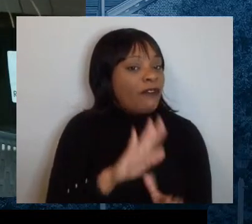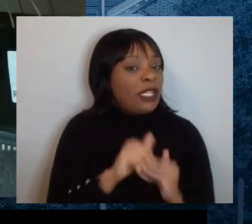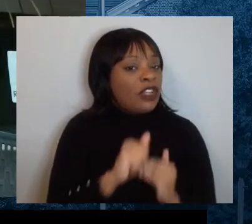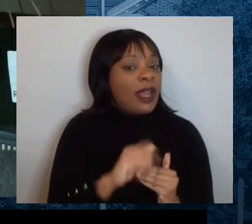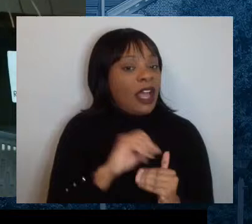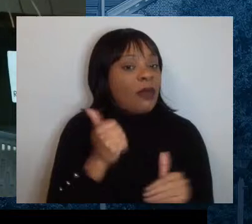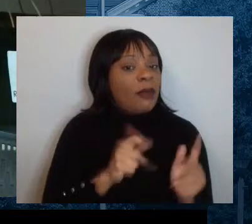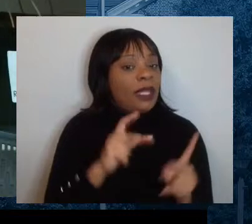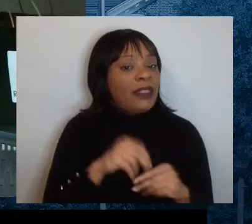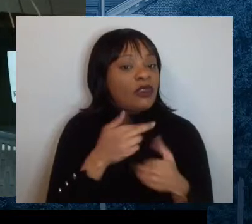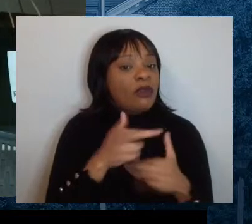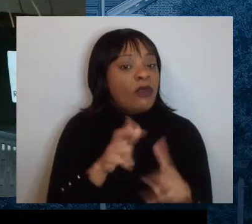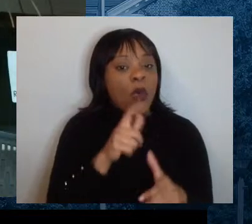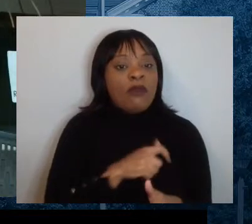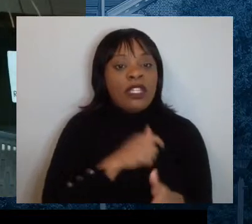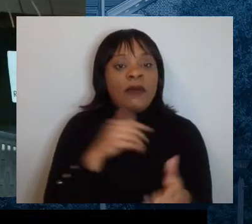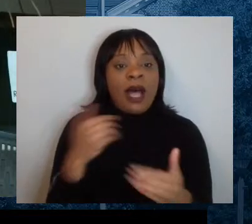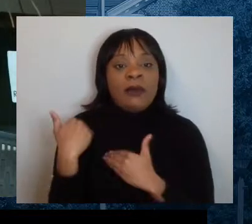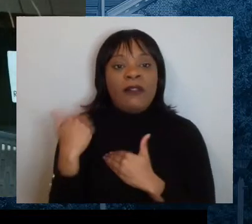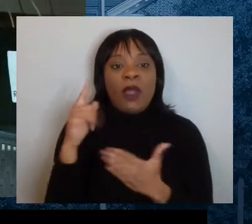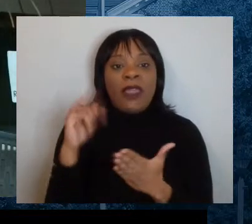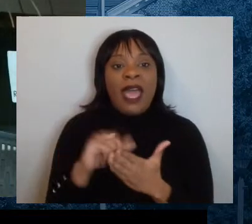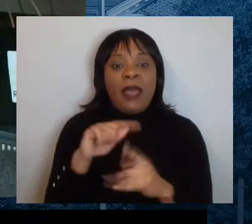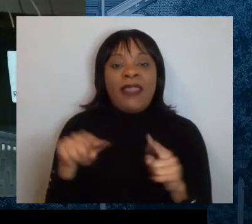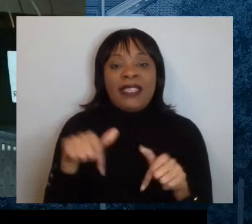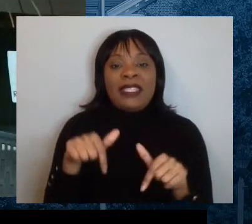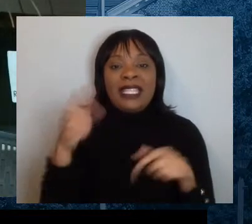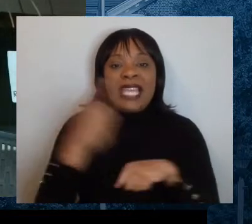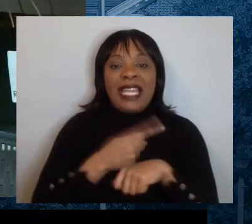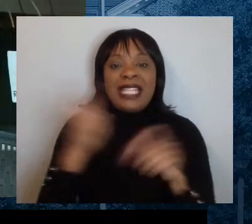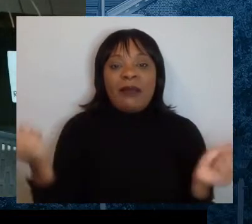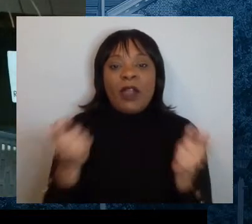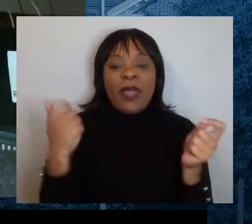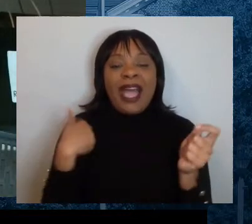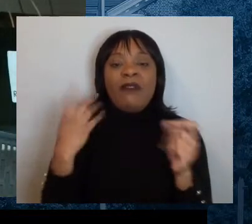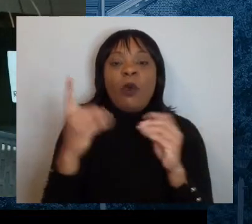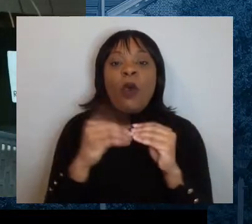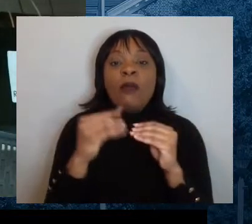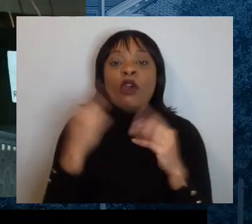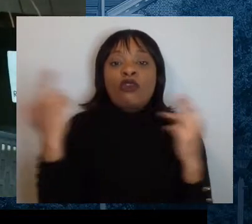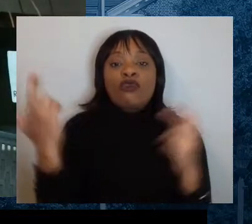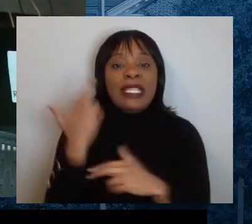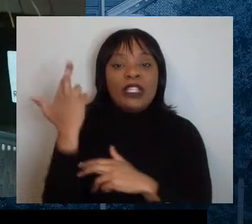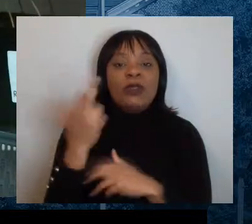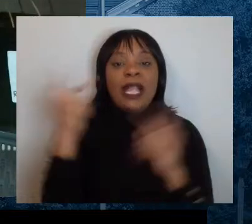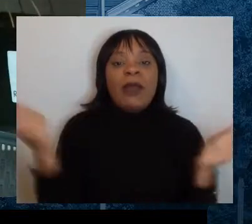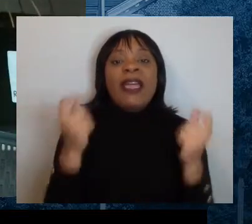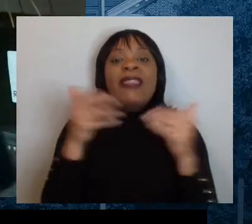that. But this is a day to celebrate. We have one more reason to celebrate. Thank you so much.